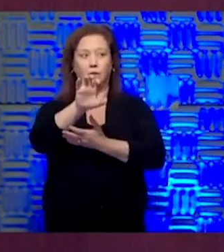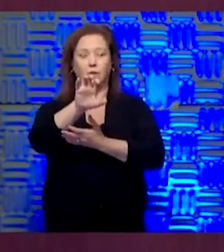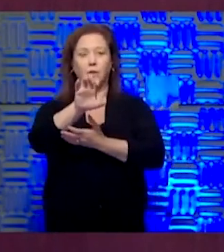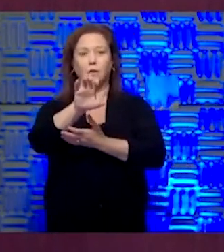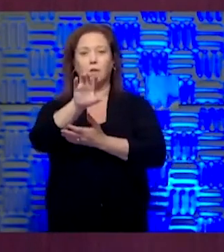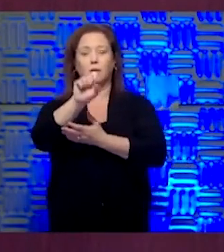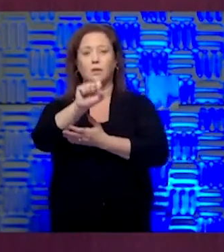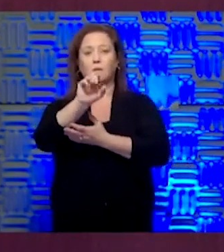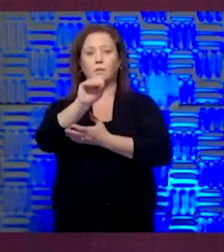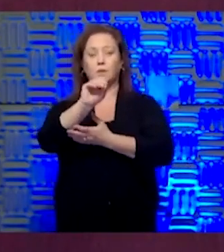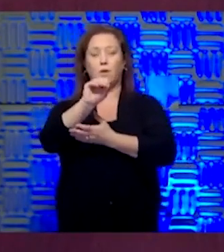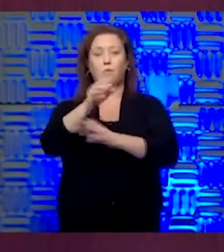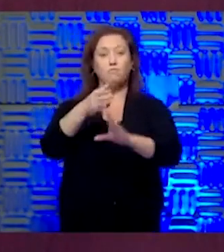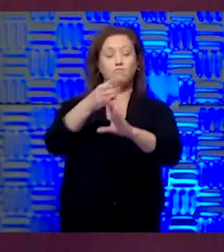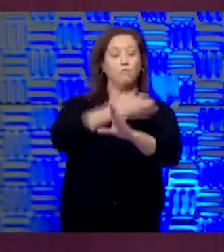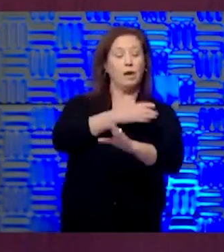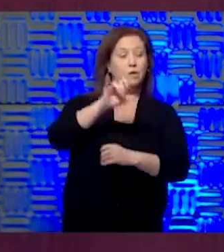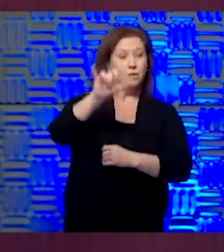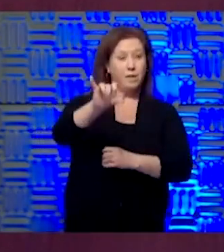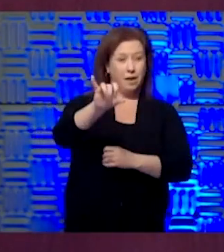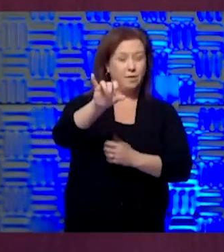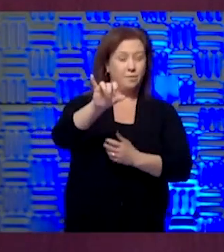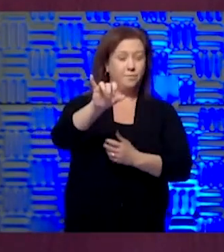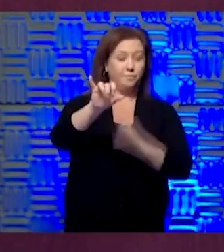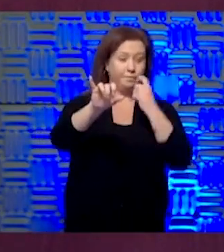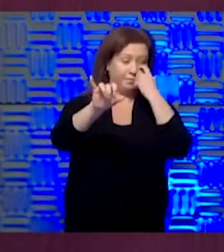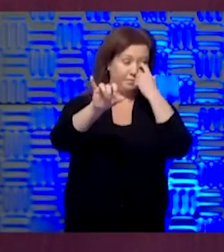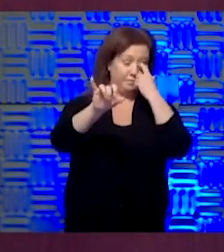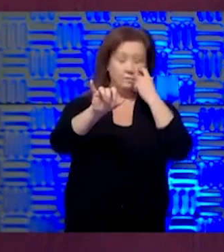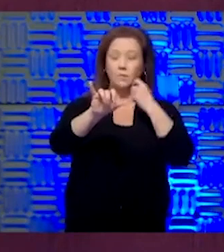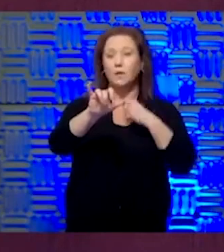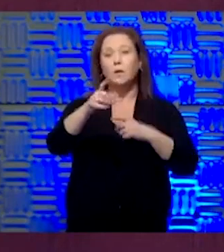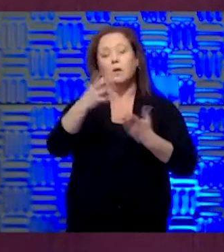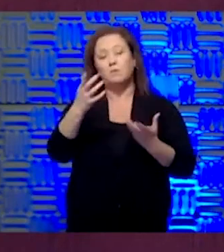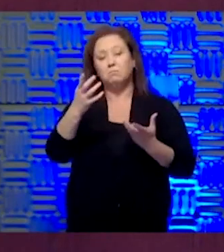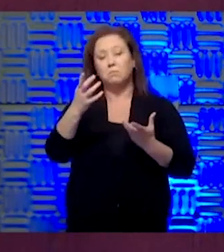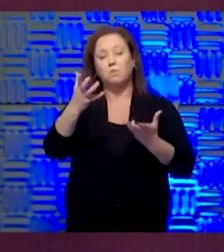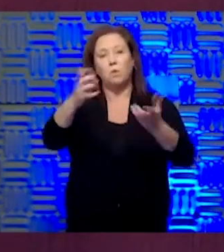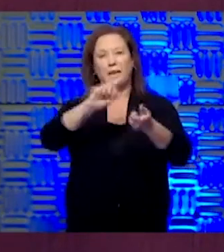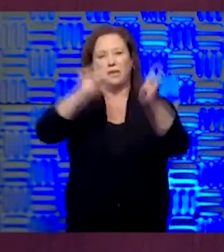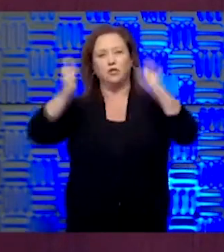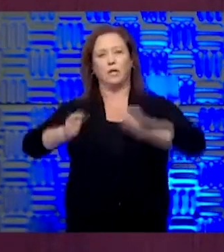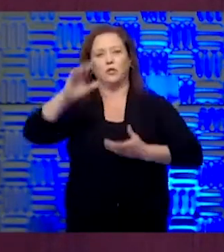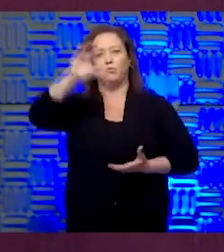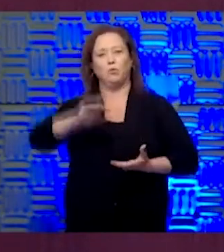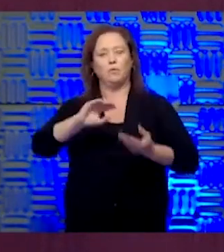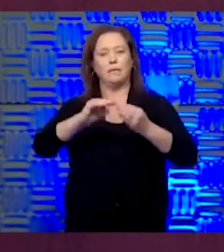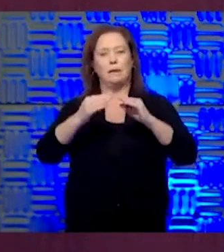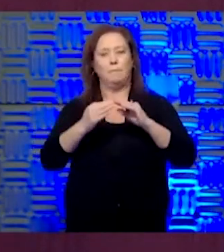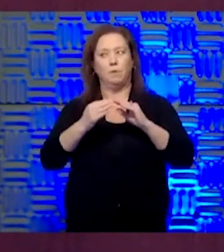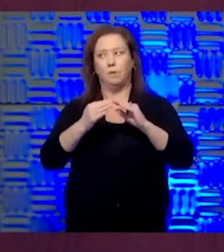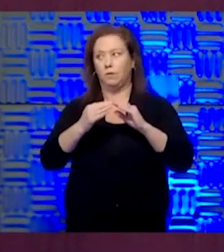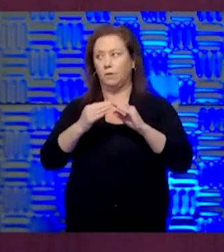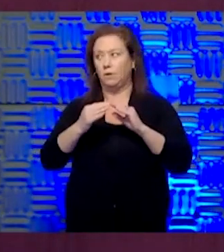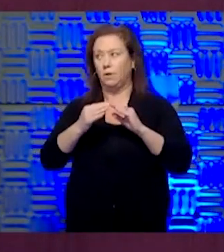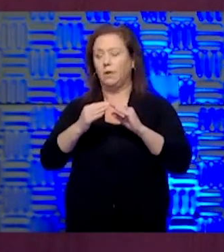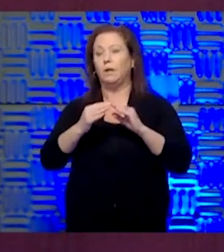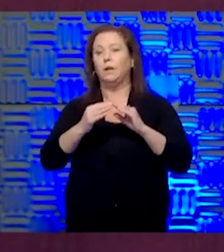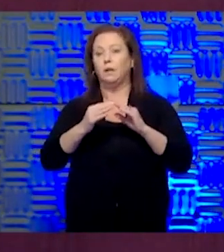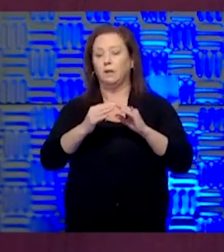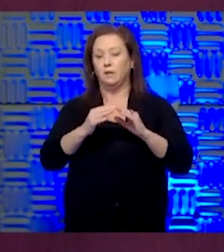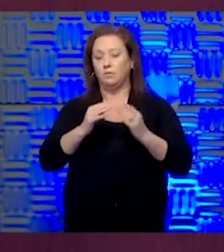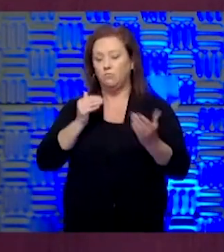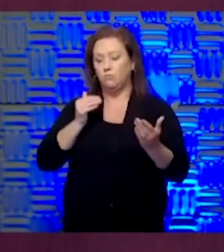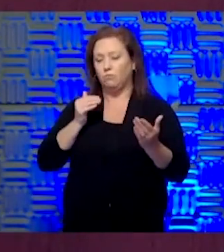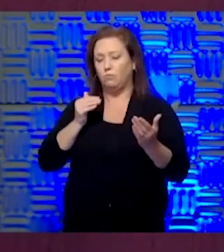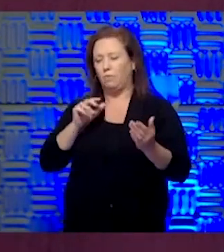And so I think prior to that, or since that, we want to try and change that and reduce that number of in-person visits to